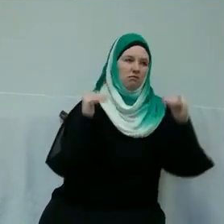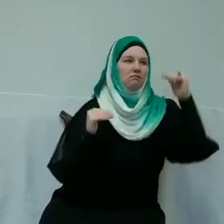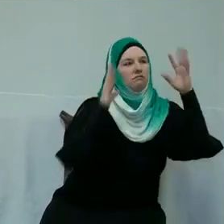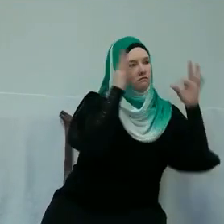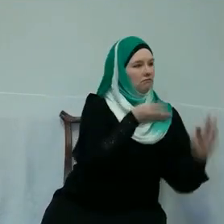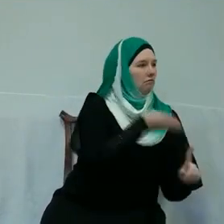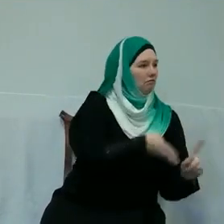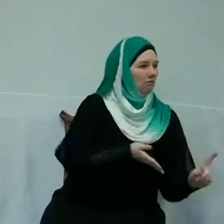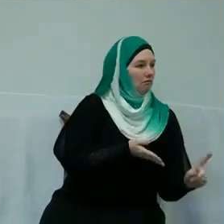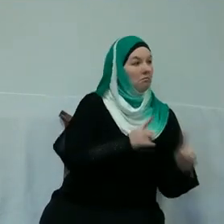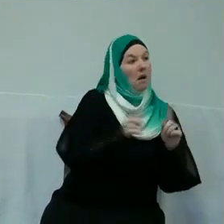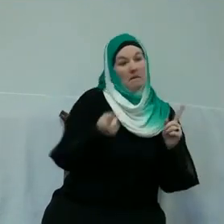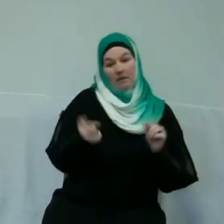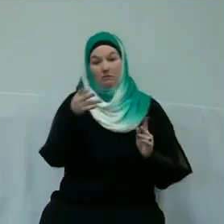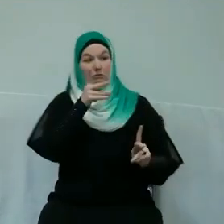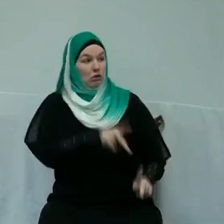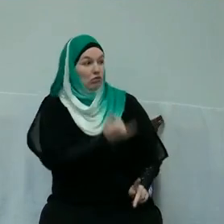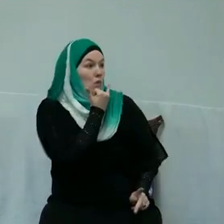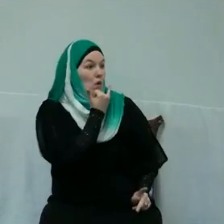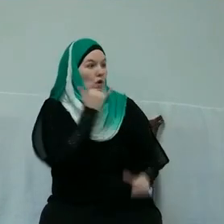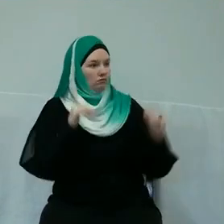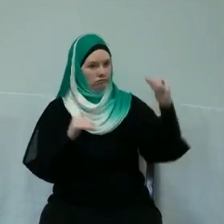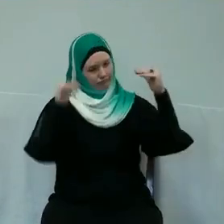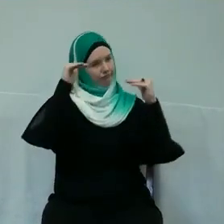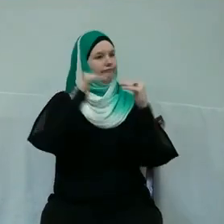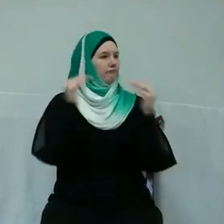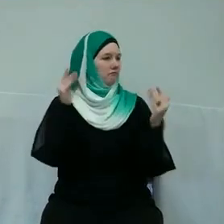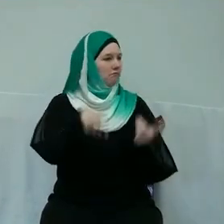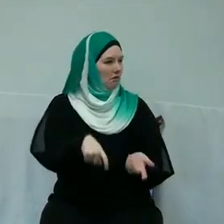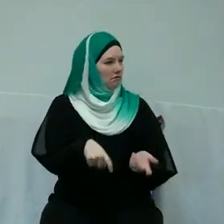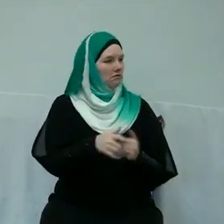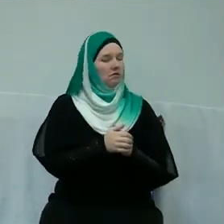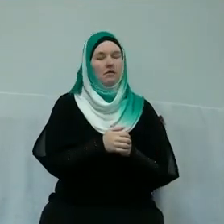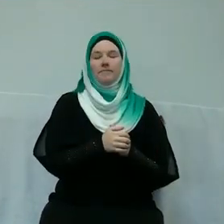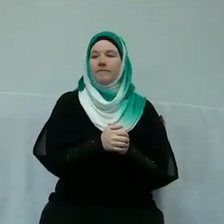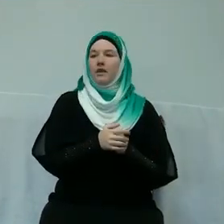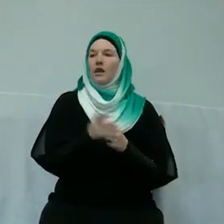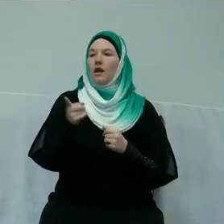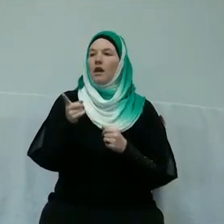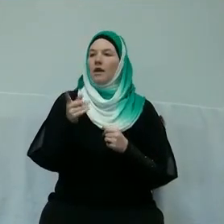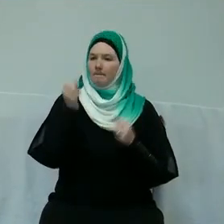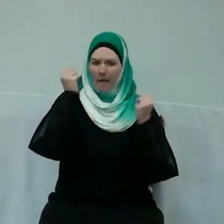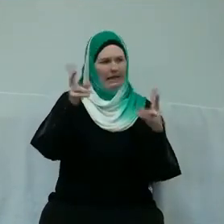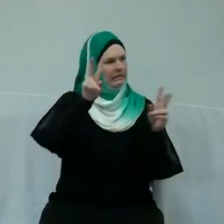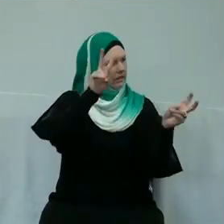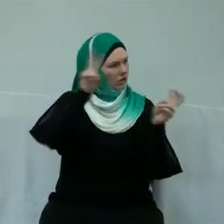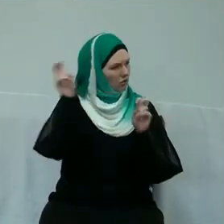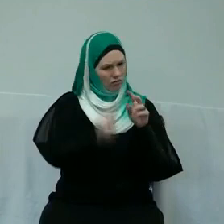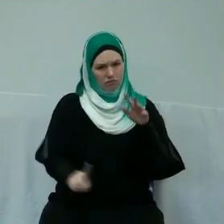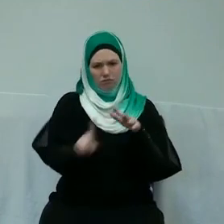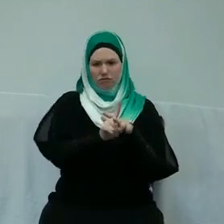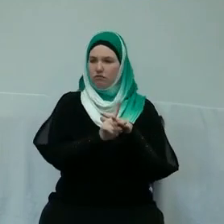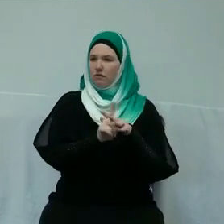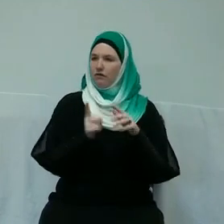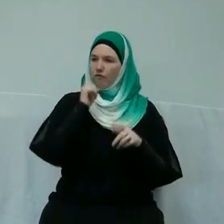Every day in our life, we are presented with issues that require our justice, demand our